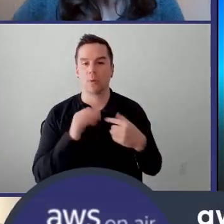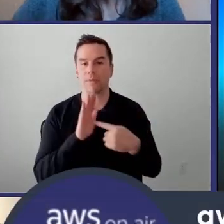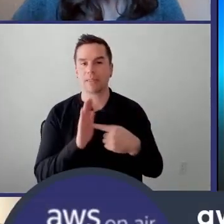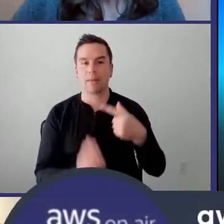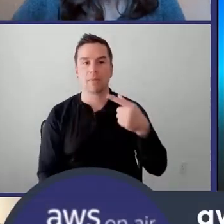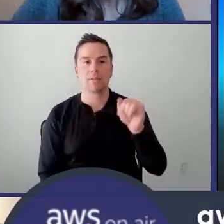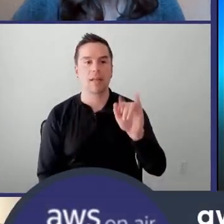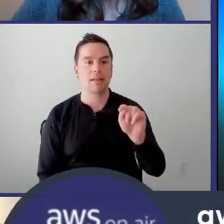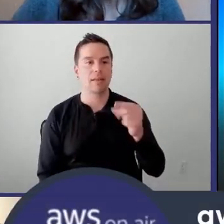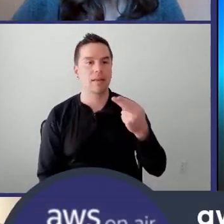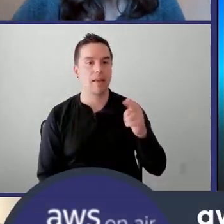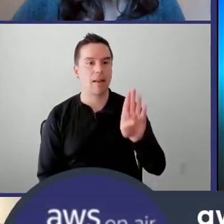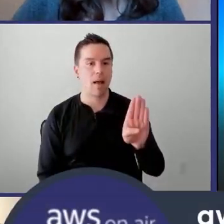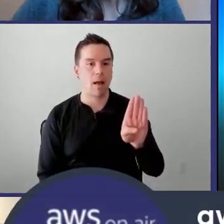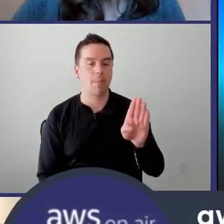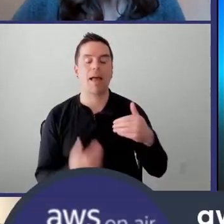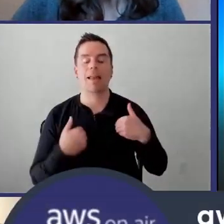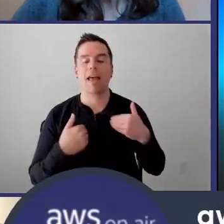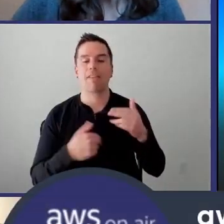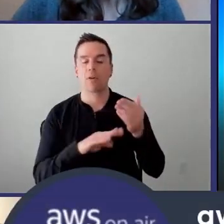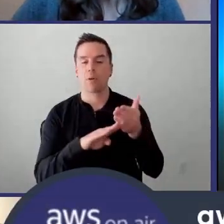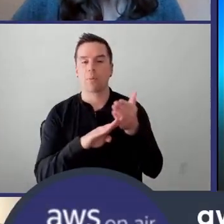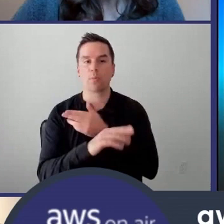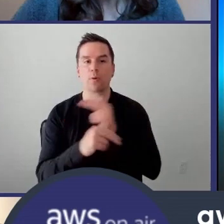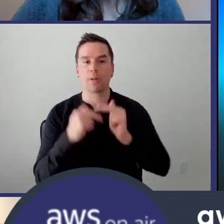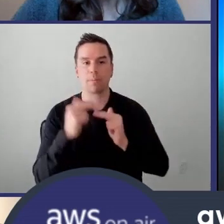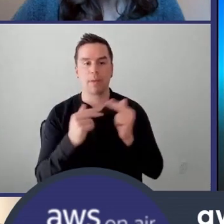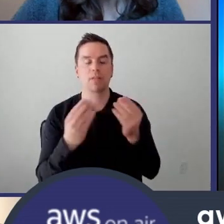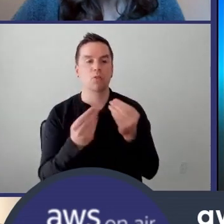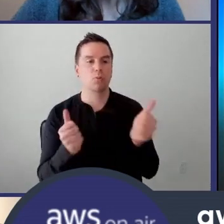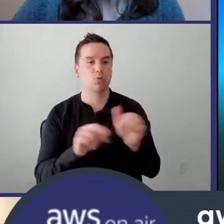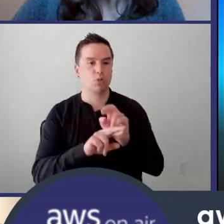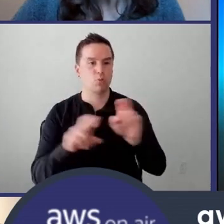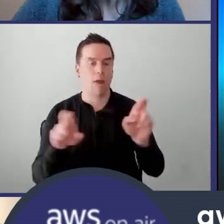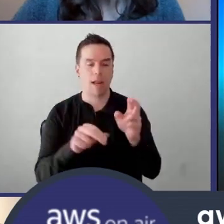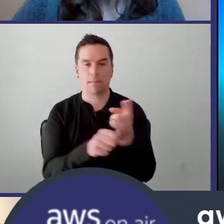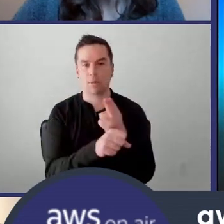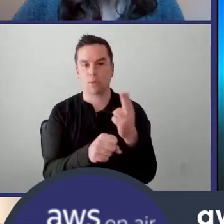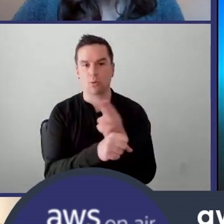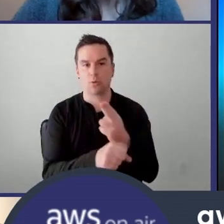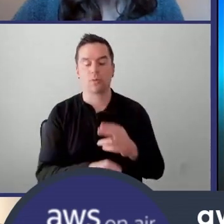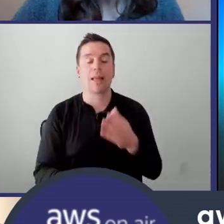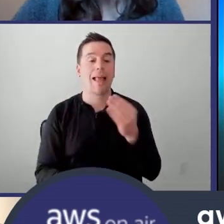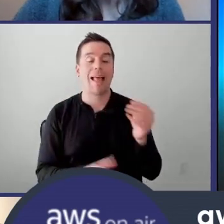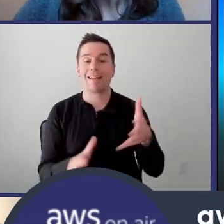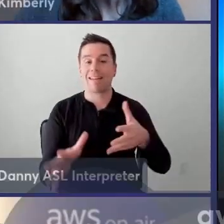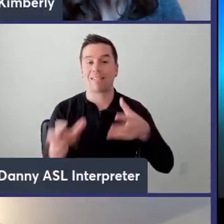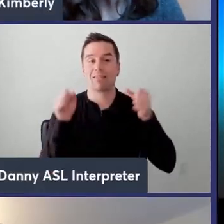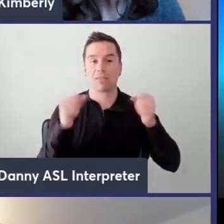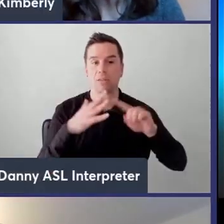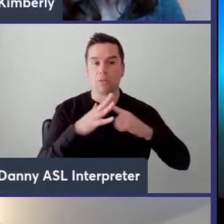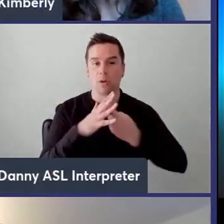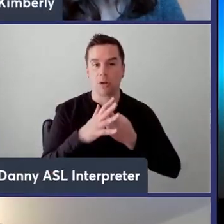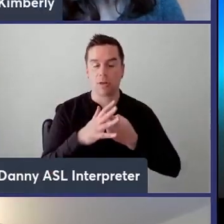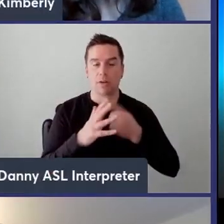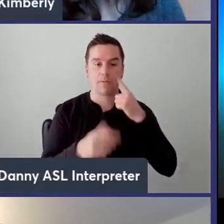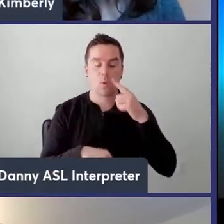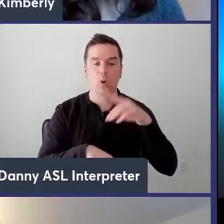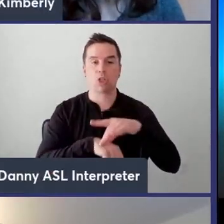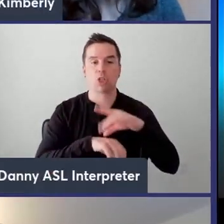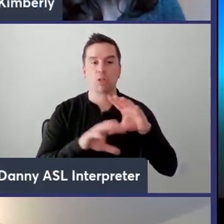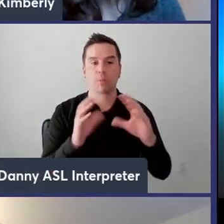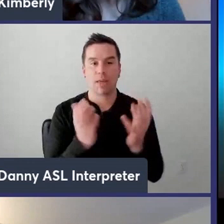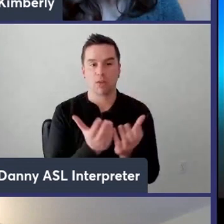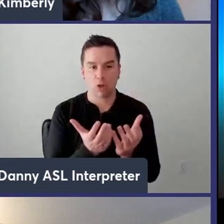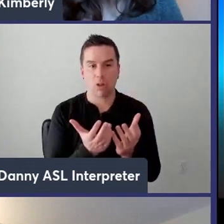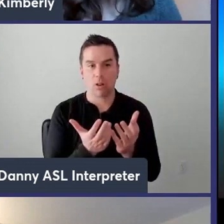go. And I wanted to also just remind people of the quick getting started path we have for Geospatial SageMaker in the core steps that